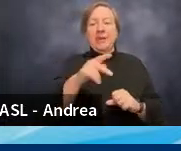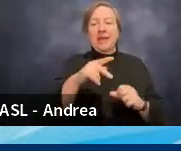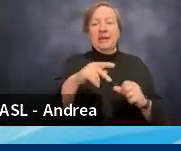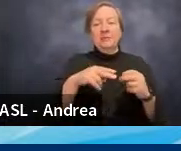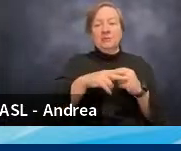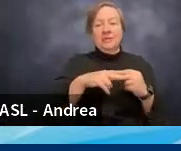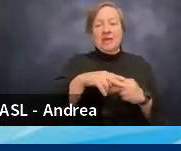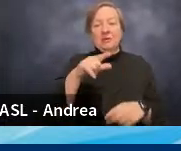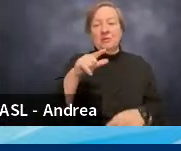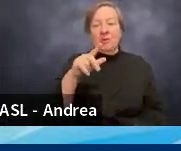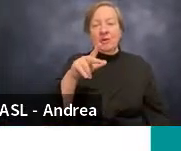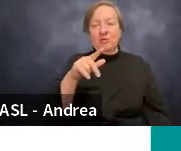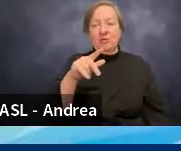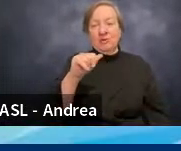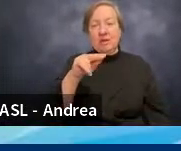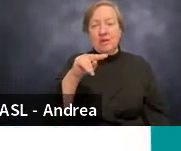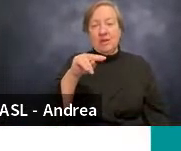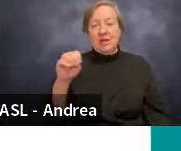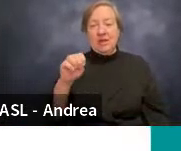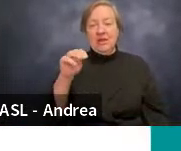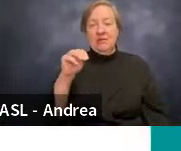is Ann McInerney-Ogle.